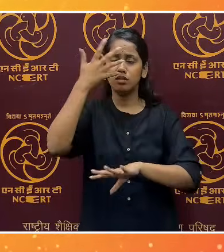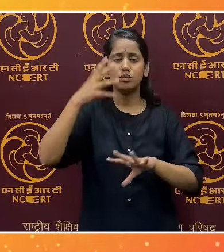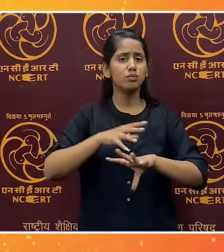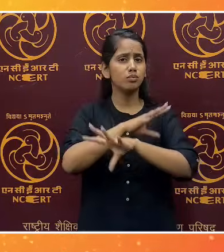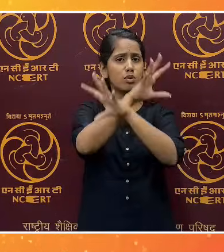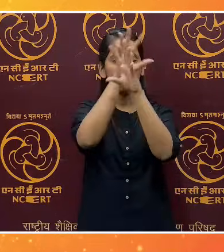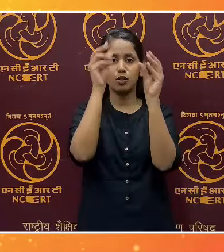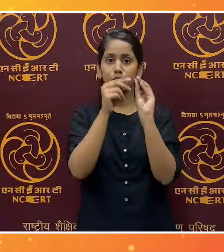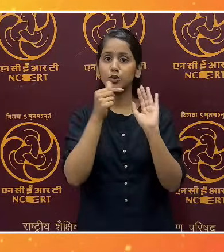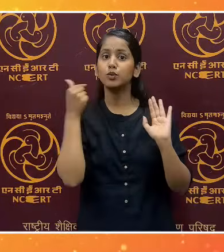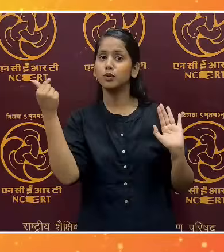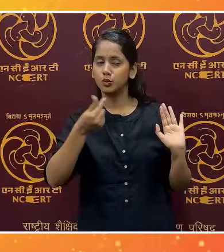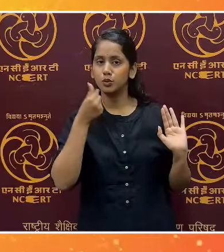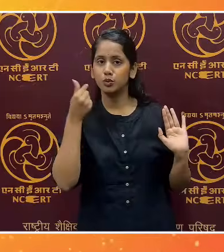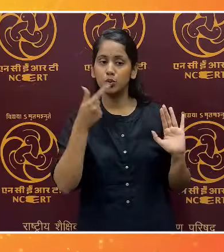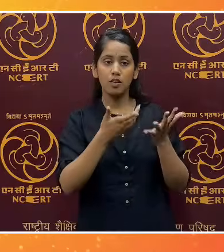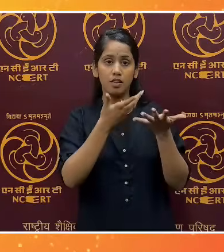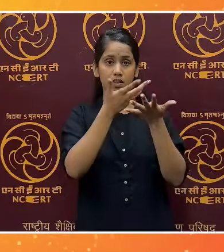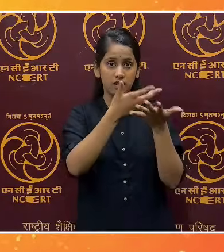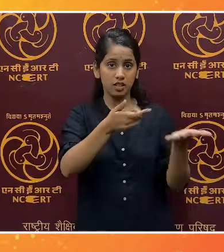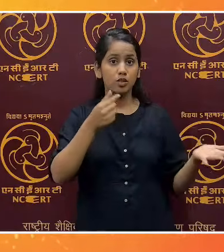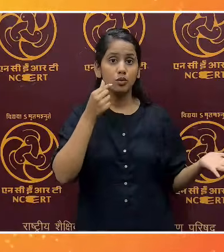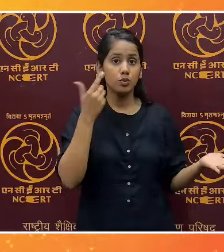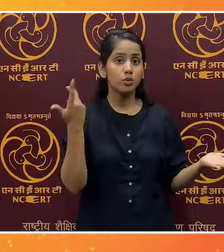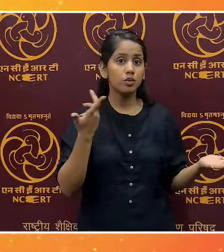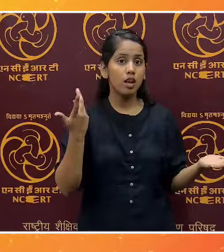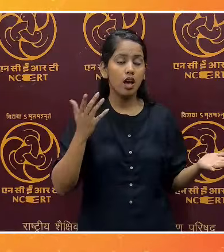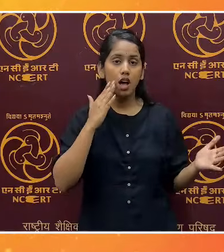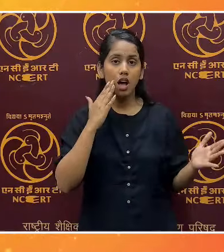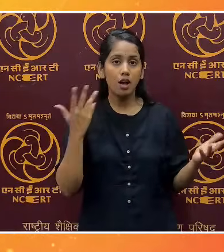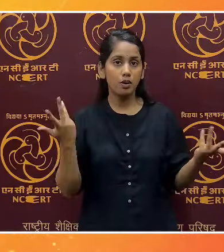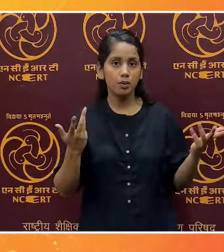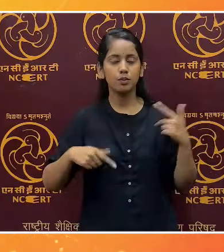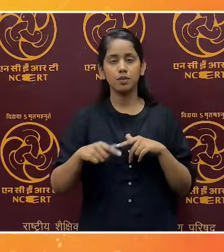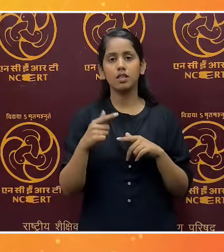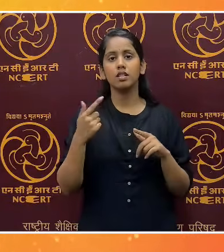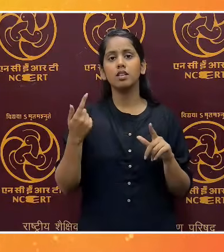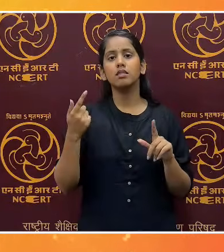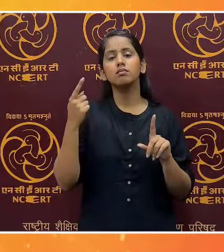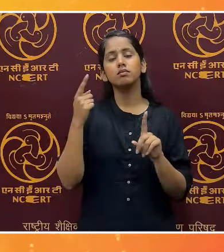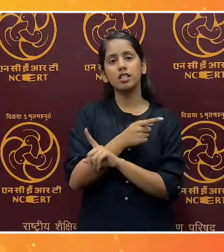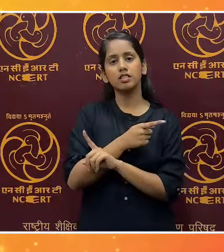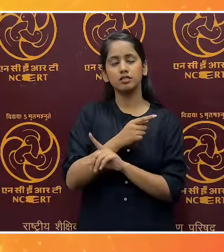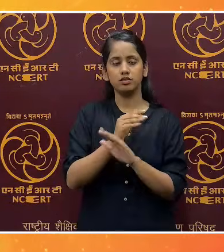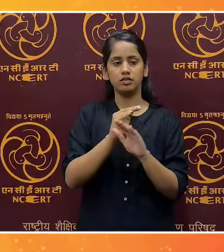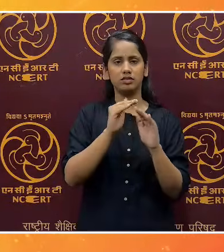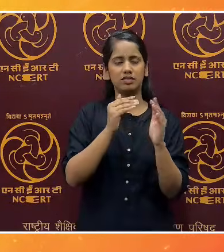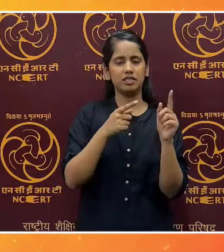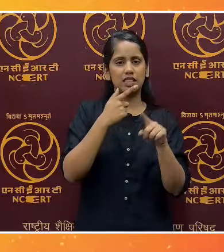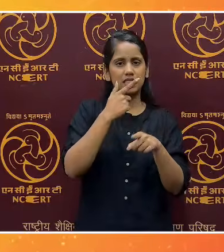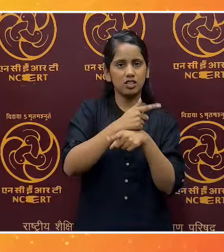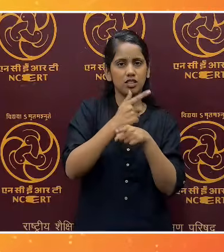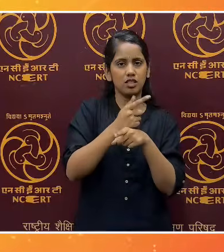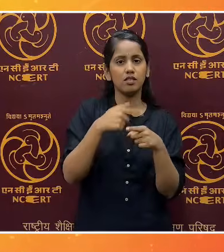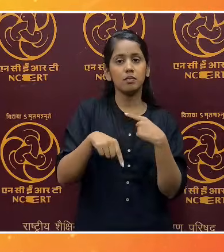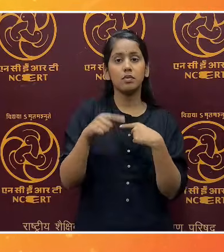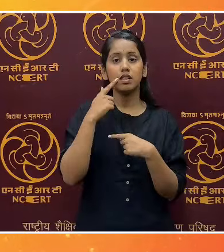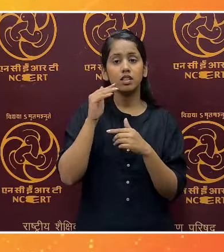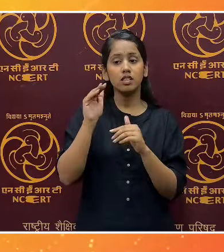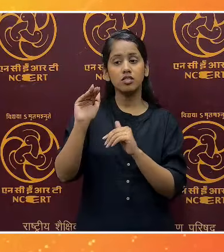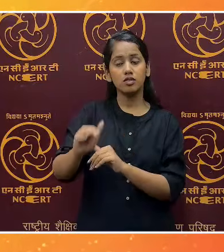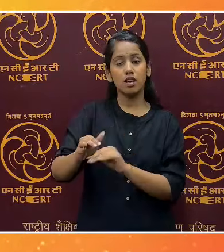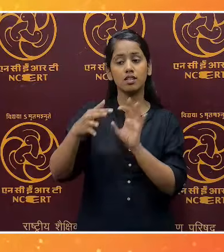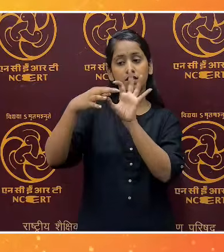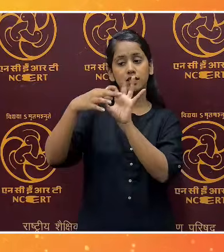the format, we use the resources as per the from the perspective, teaching methodology also. Yes, from the point of view of a